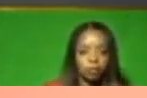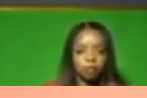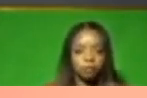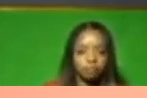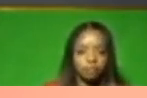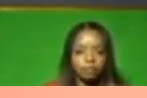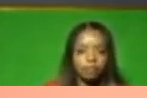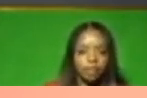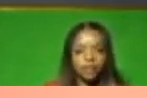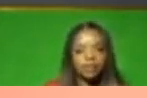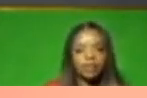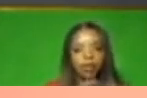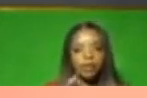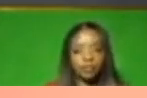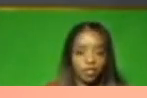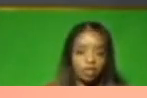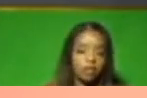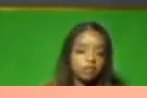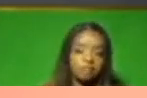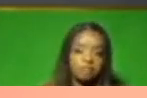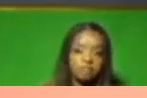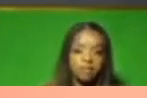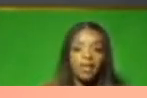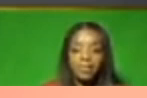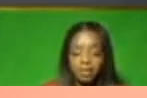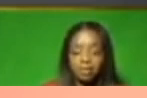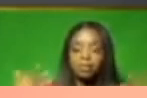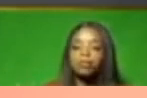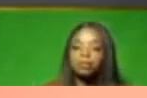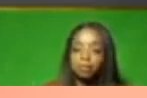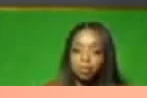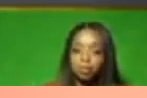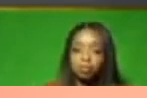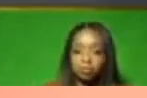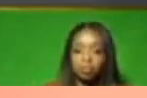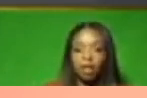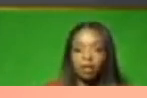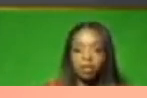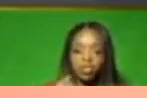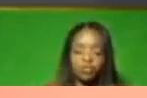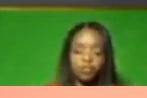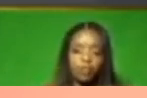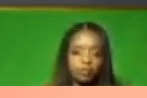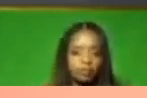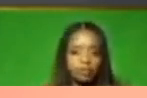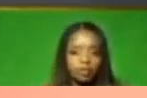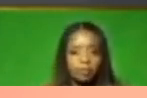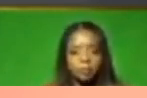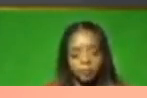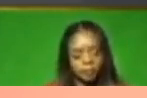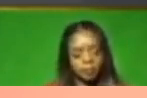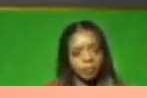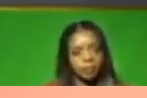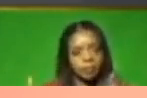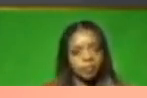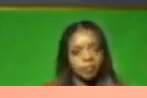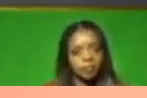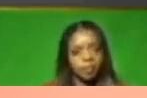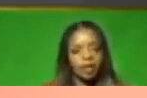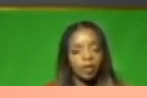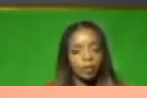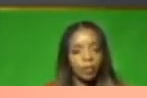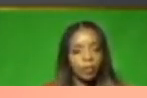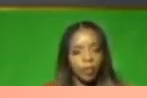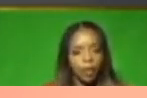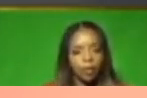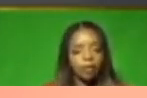Now, this was a significant achievement. A vital part of this work was undertaken by